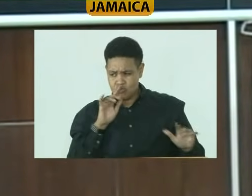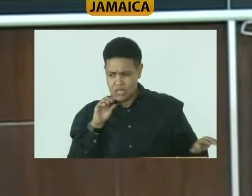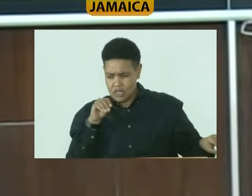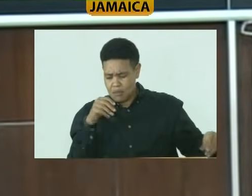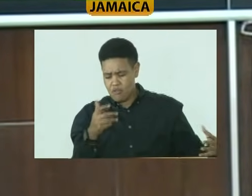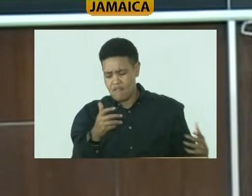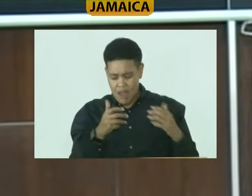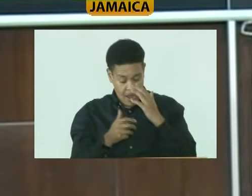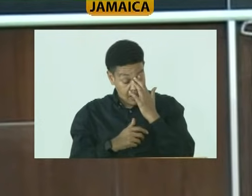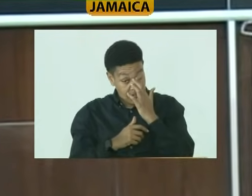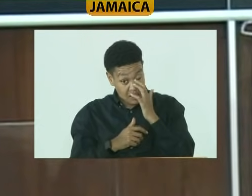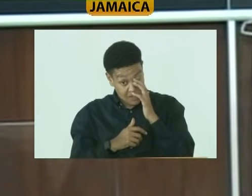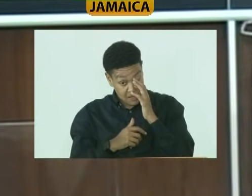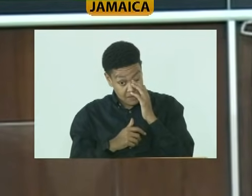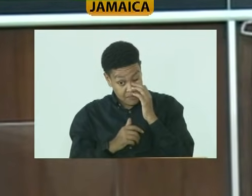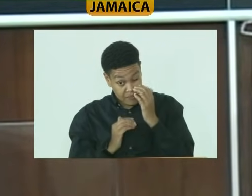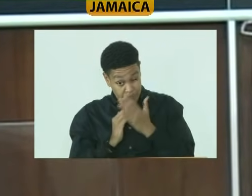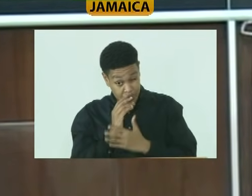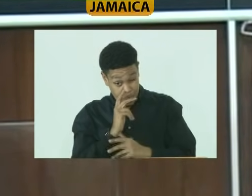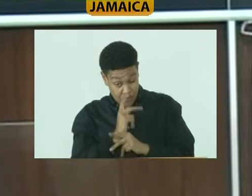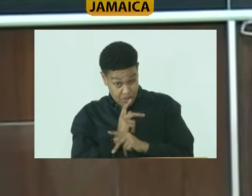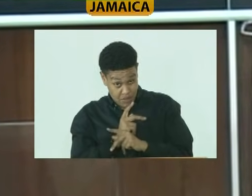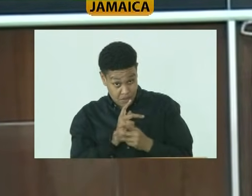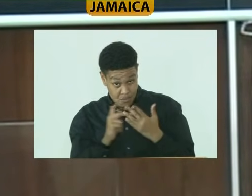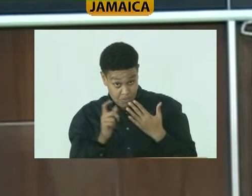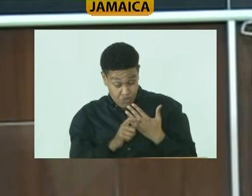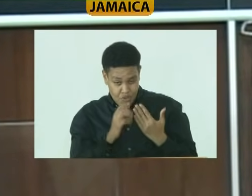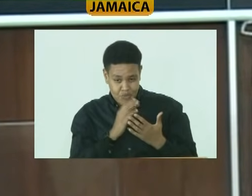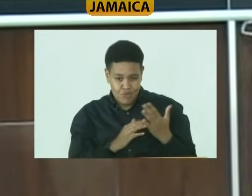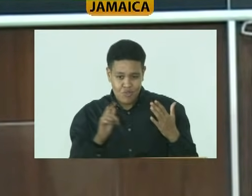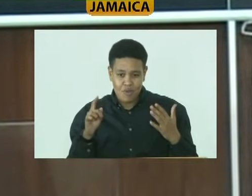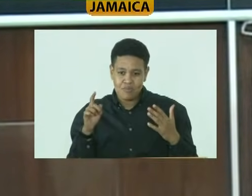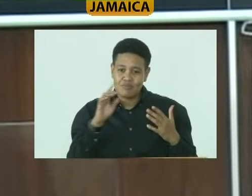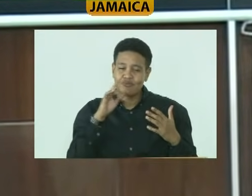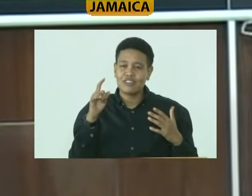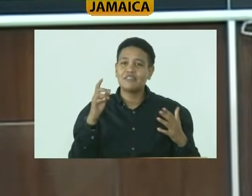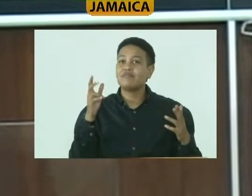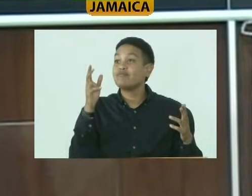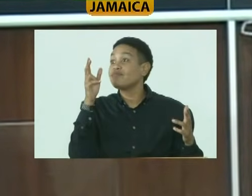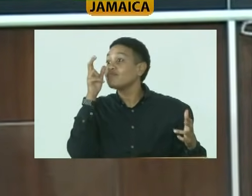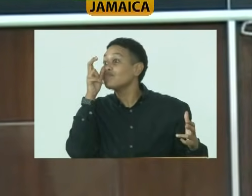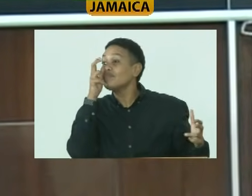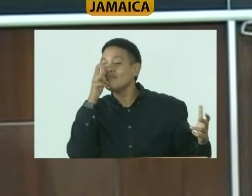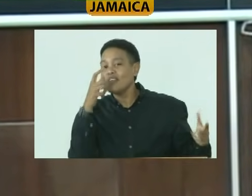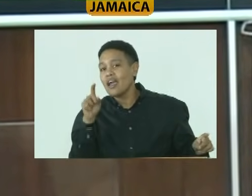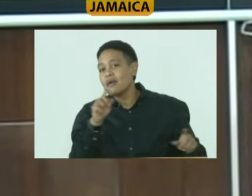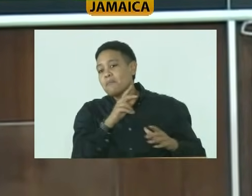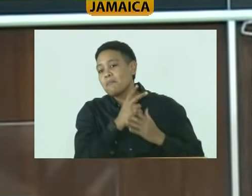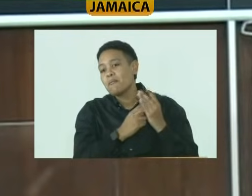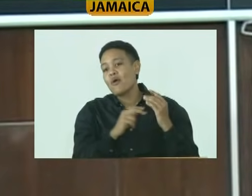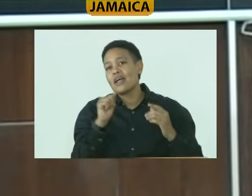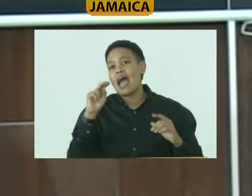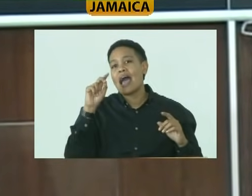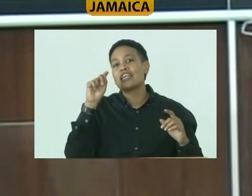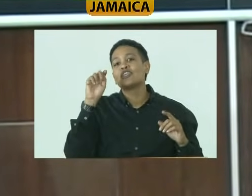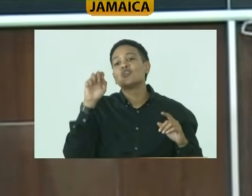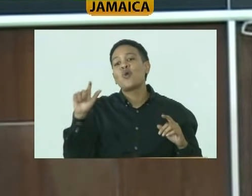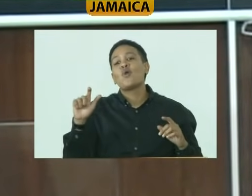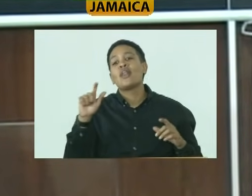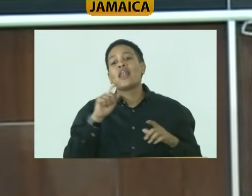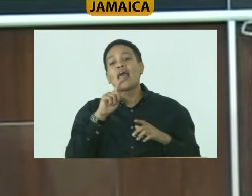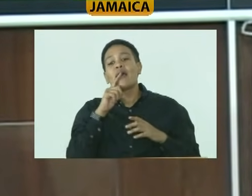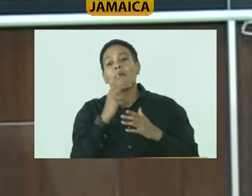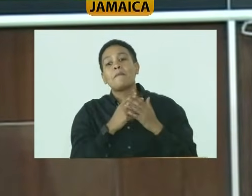provided through the CARE program to some recipients, both anecdotally and based on a study done